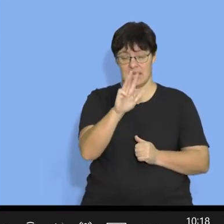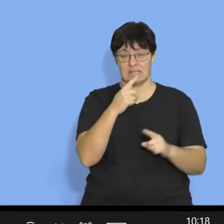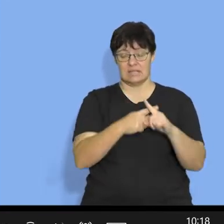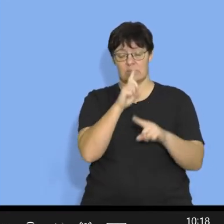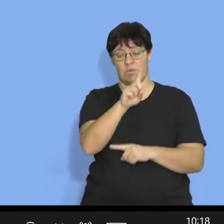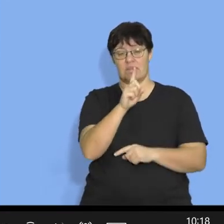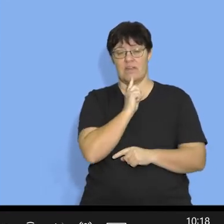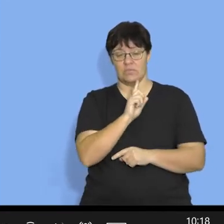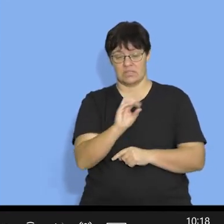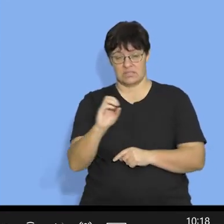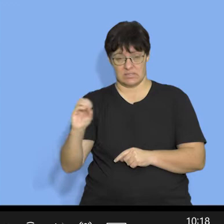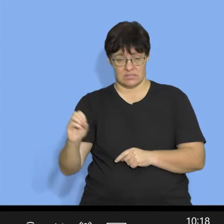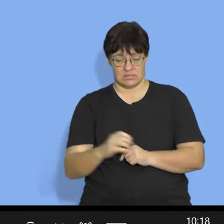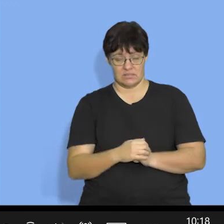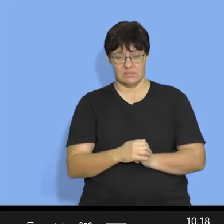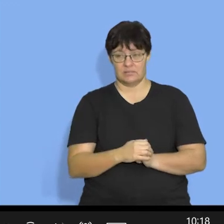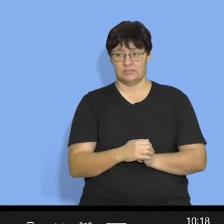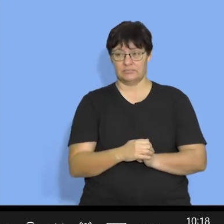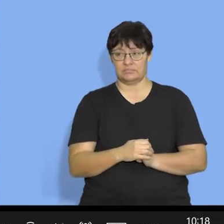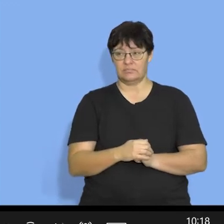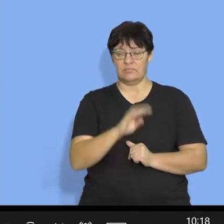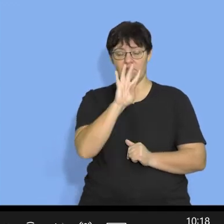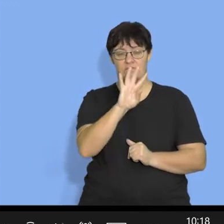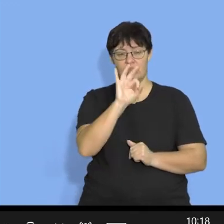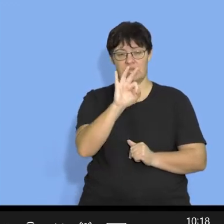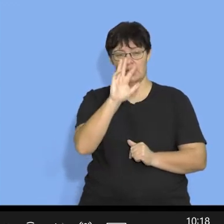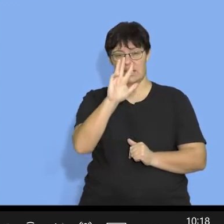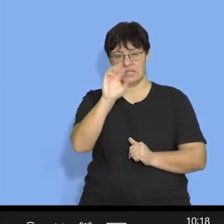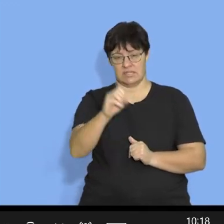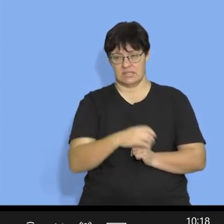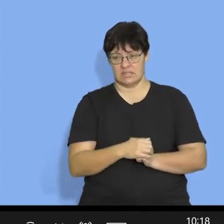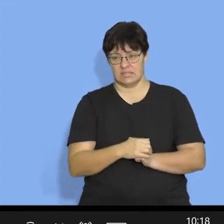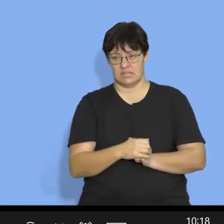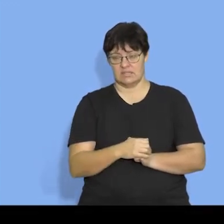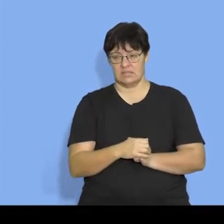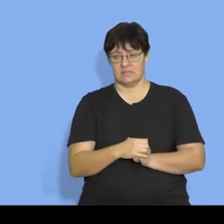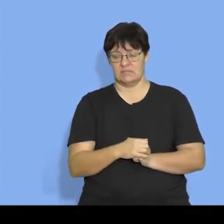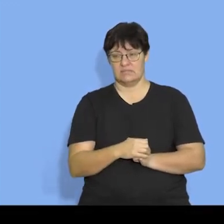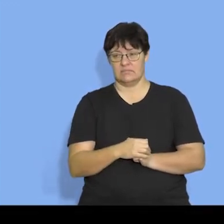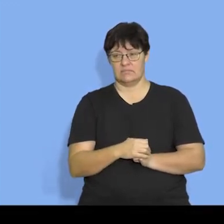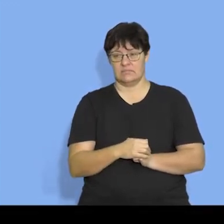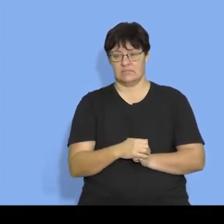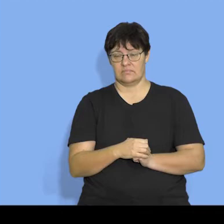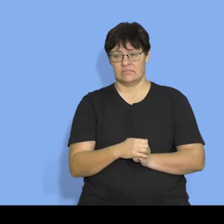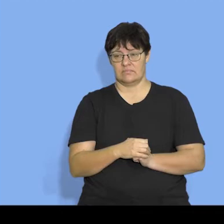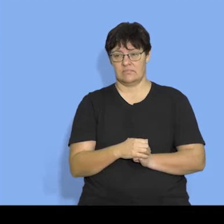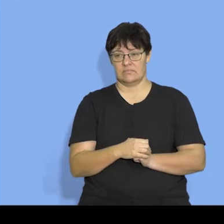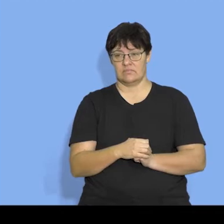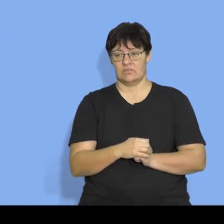4.39 times by 1,000, and we get 4,390, okay? So